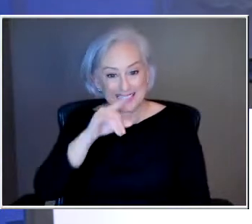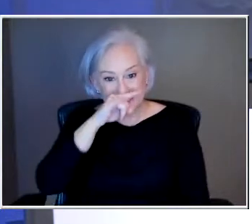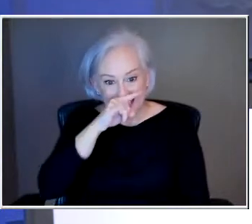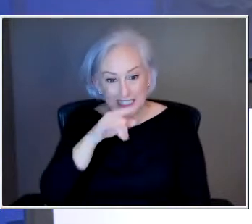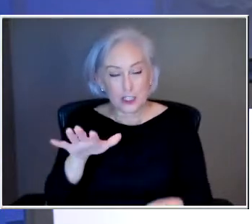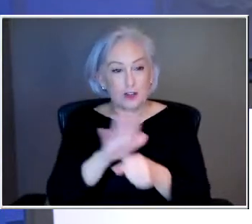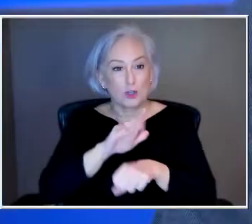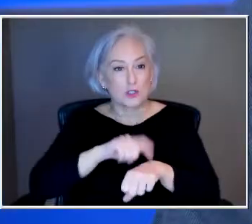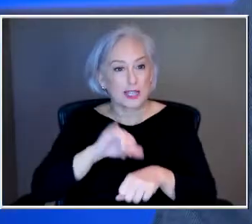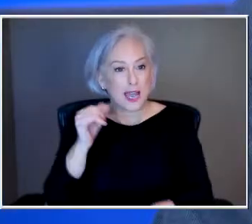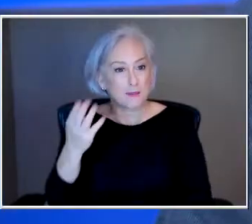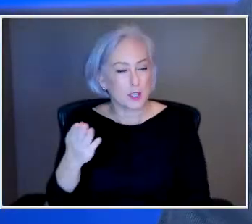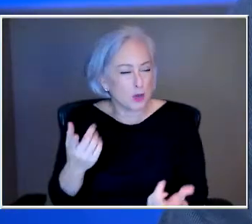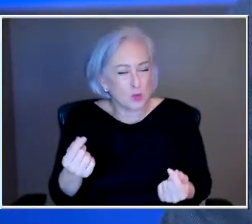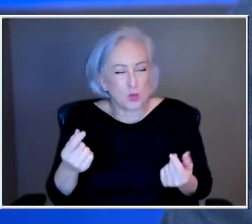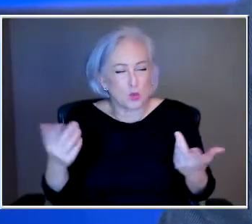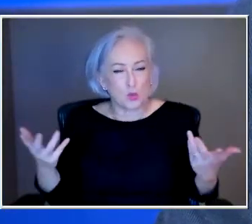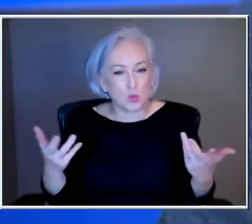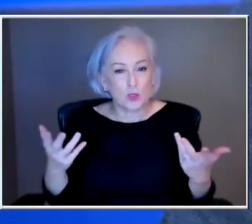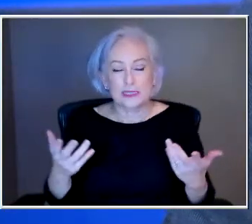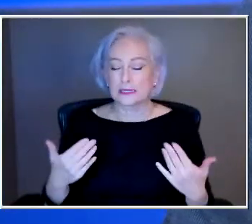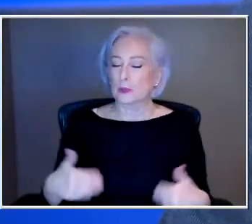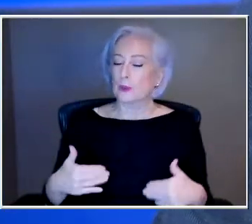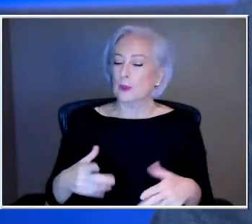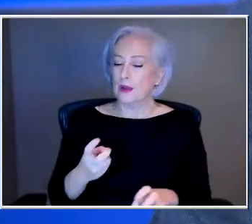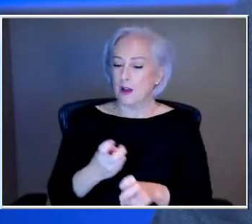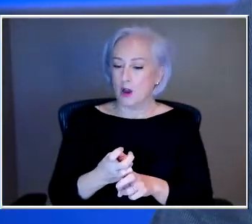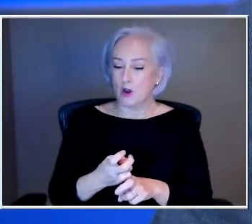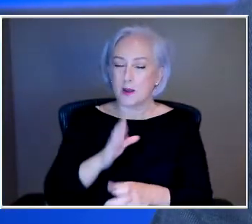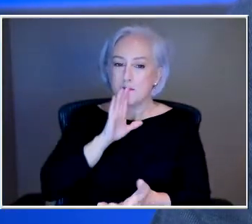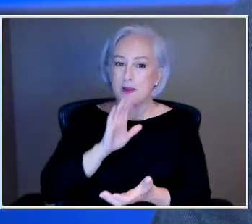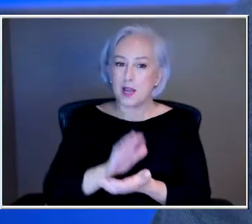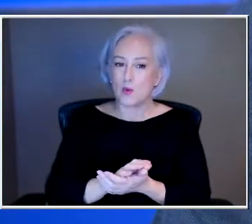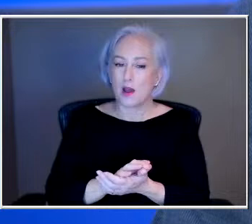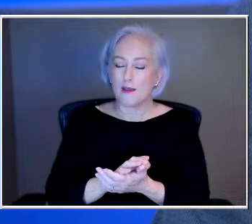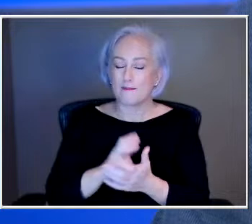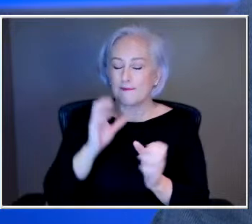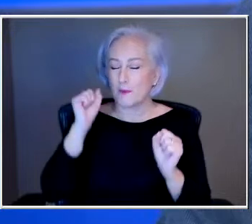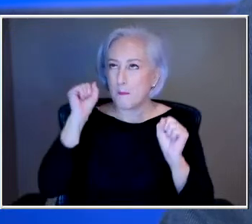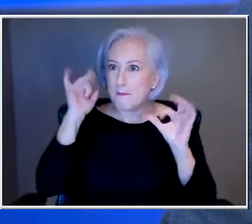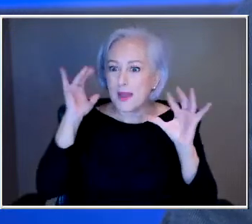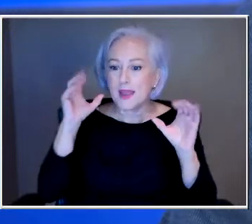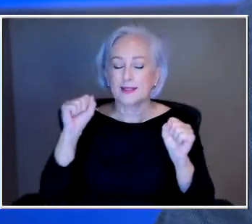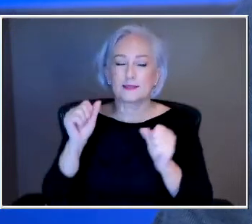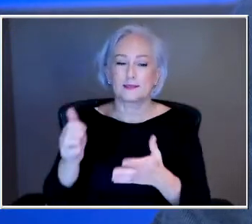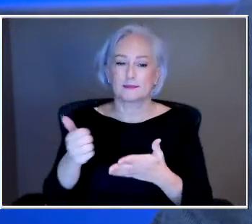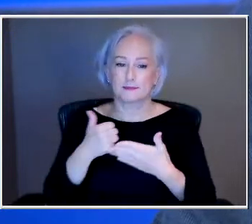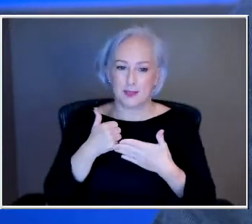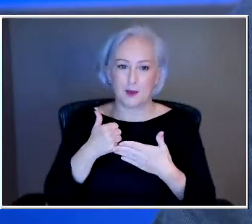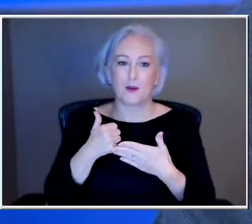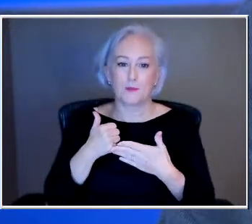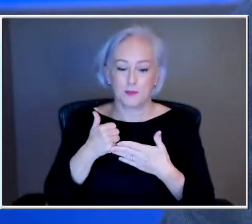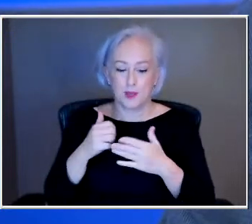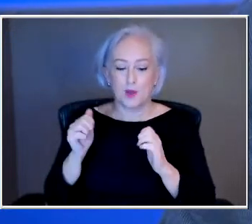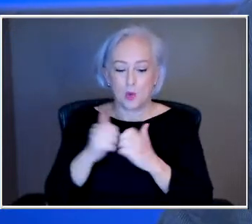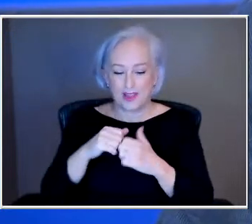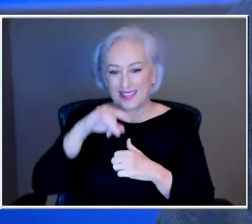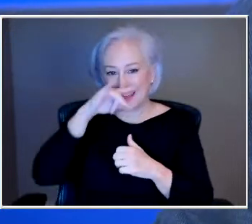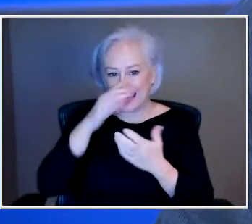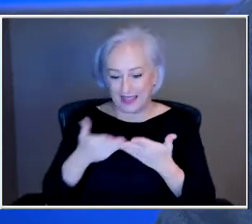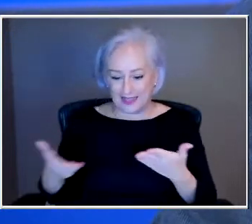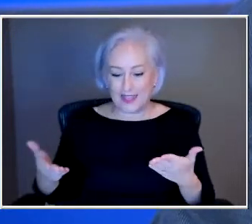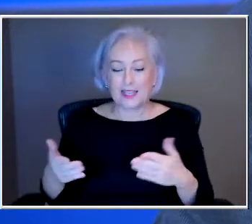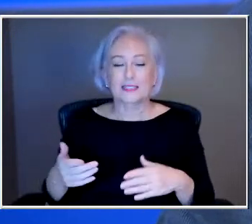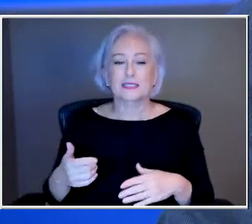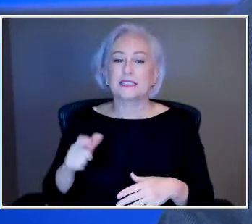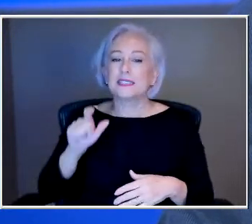was tricky. My wife definitely helped out. She was amazing through the whole process with a lot of the kids' things. I did have to kind of learn how